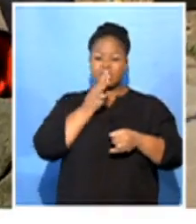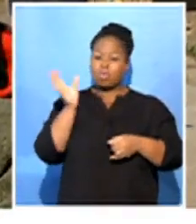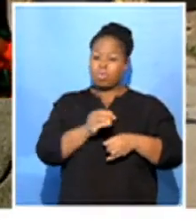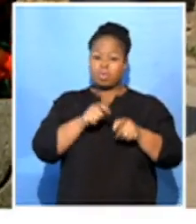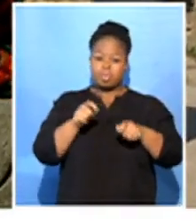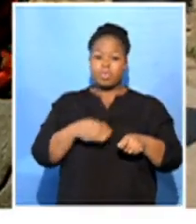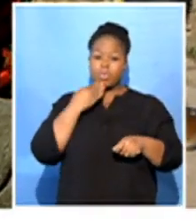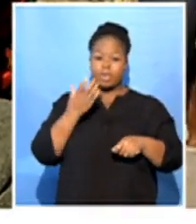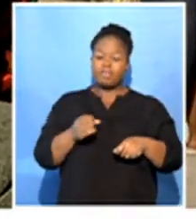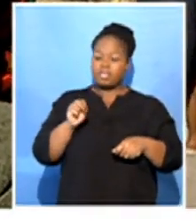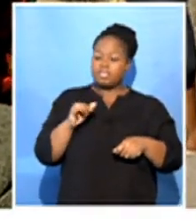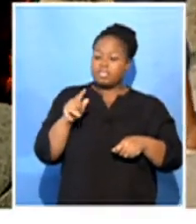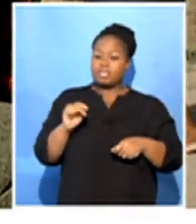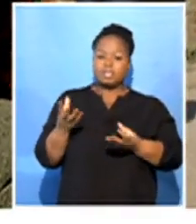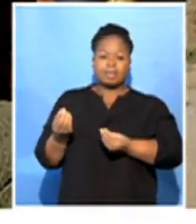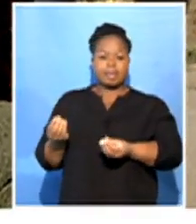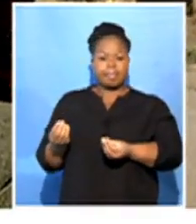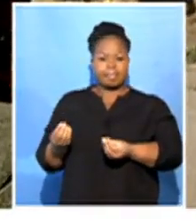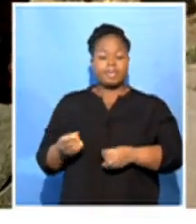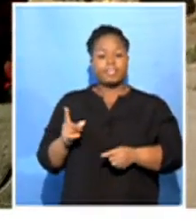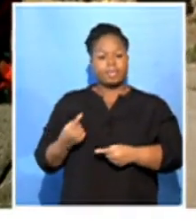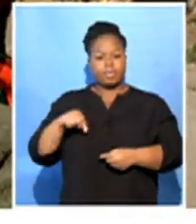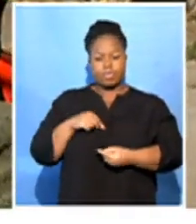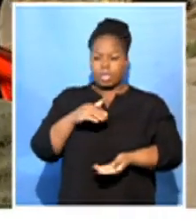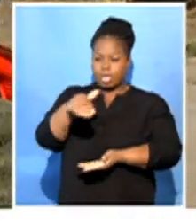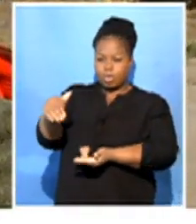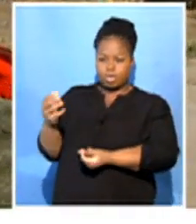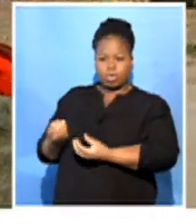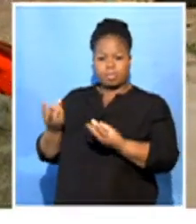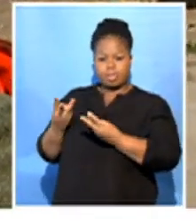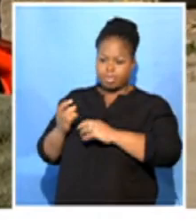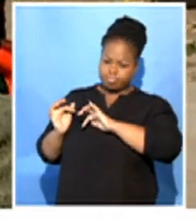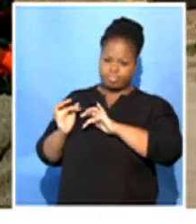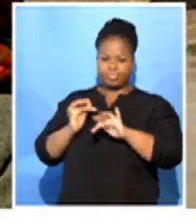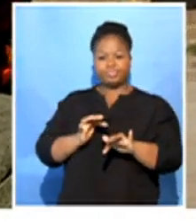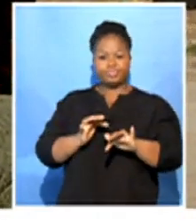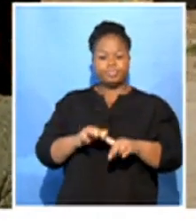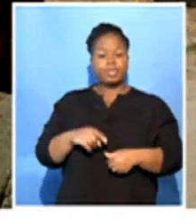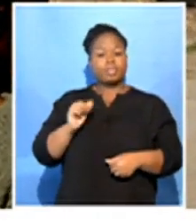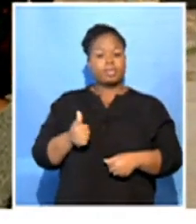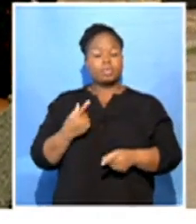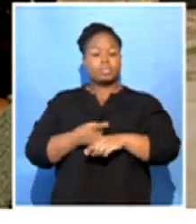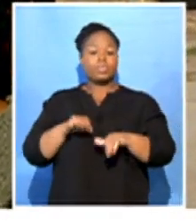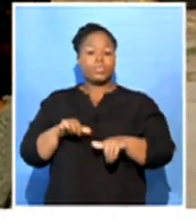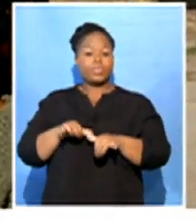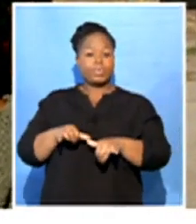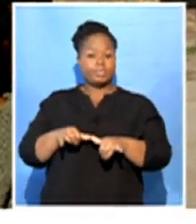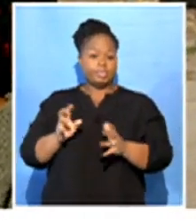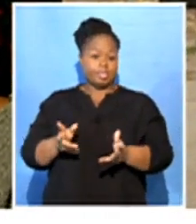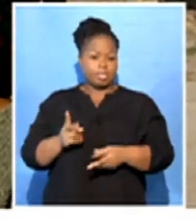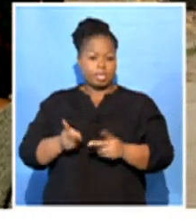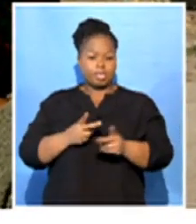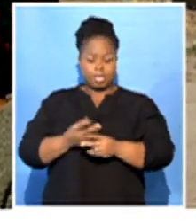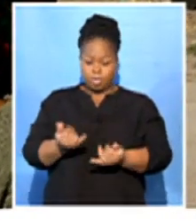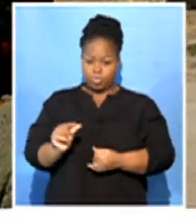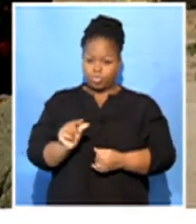number epha ngaphesheya evelwane. Sabaqokelela kabantu baphumelelayo, okoko sasilindile ngoku